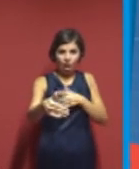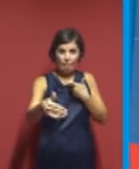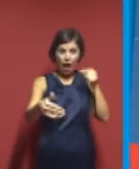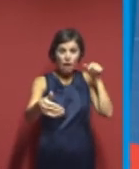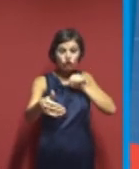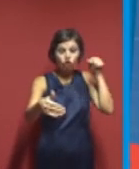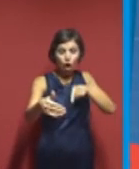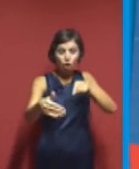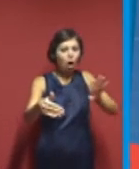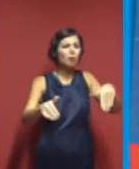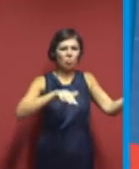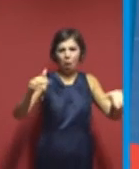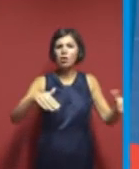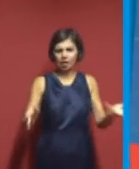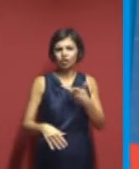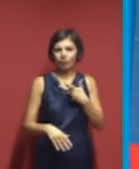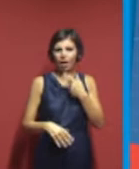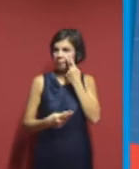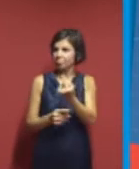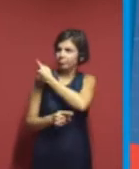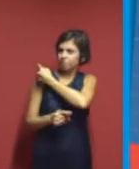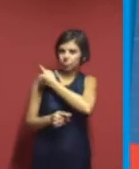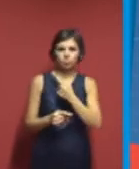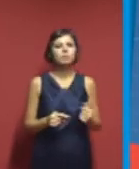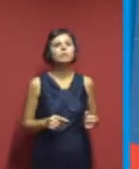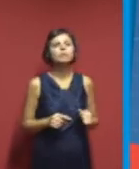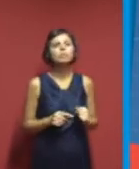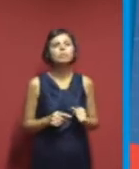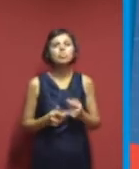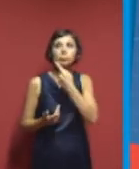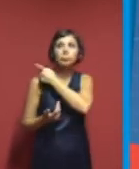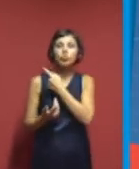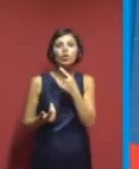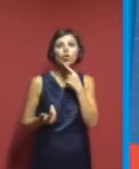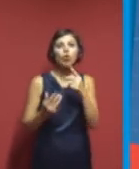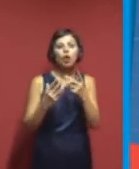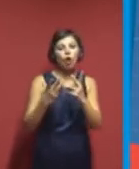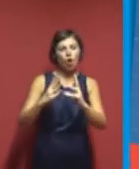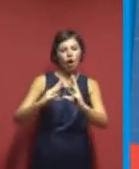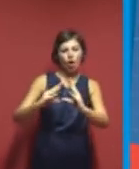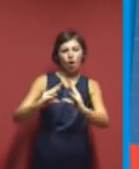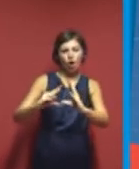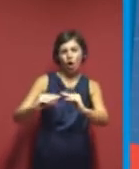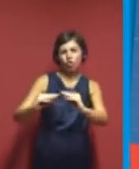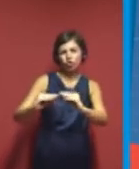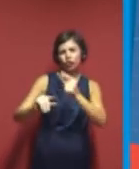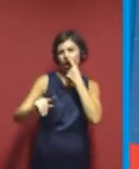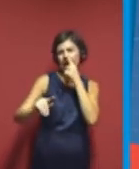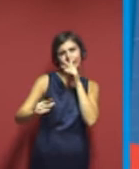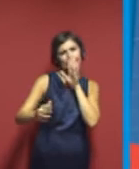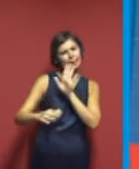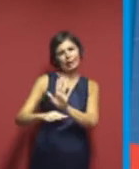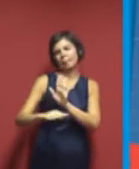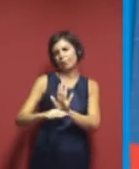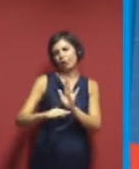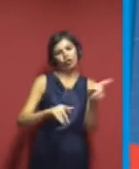So this is a kind of typical maker-style toy, a steampunk USB. It's mostly